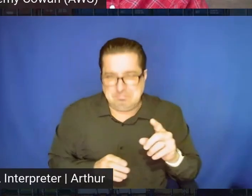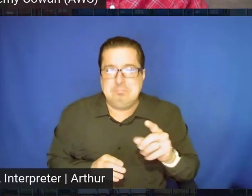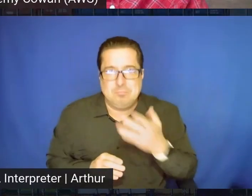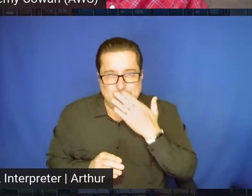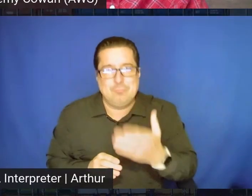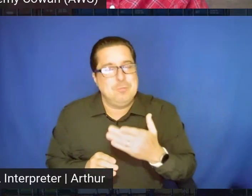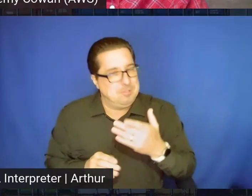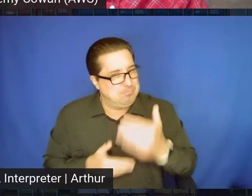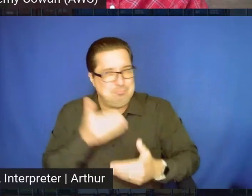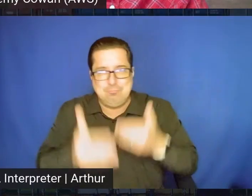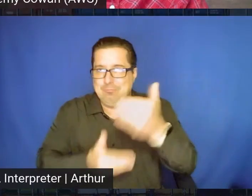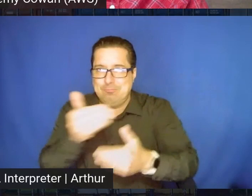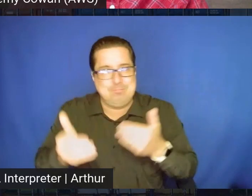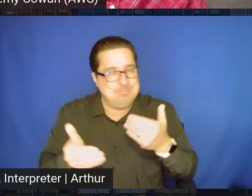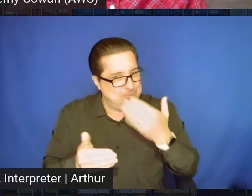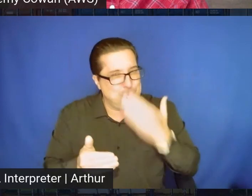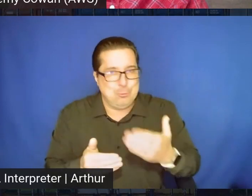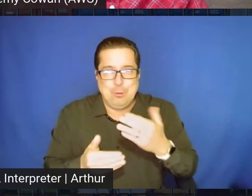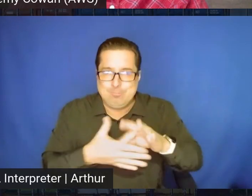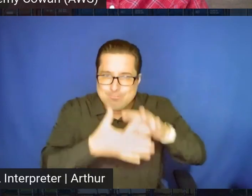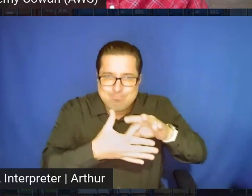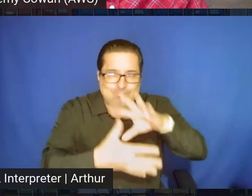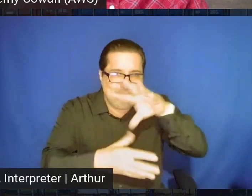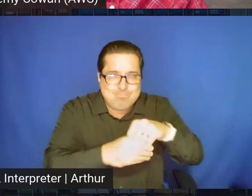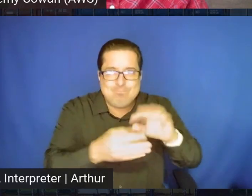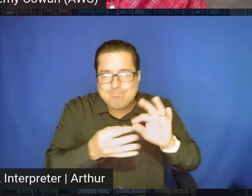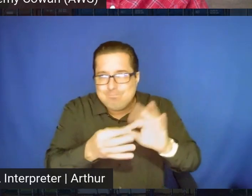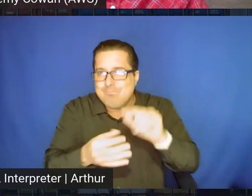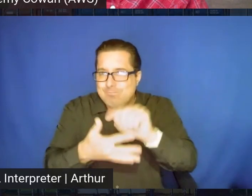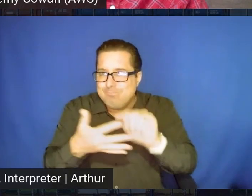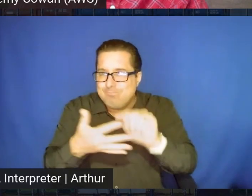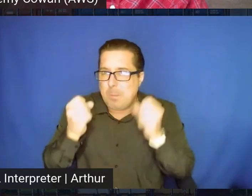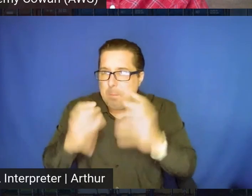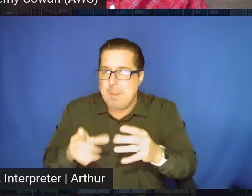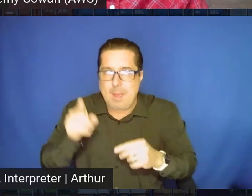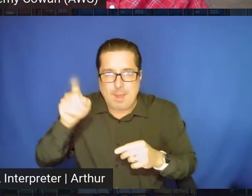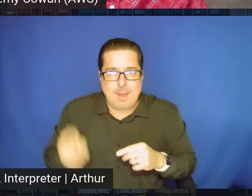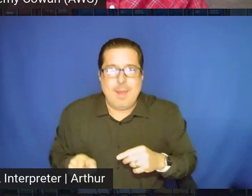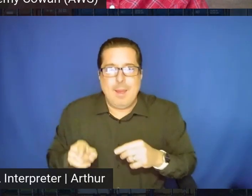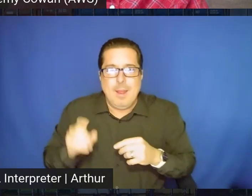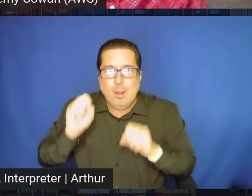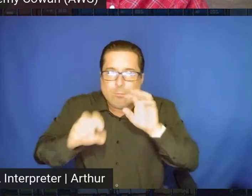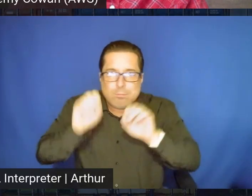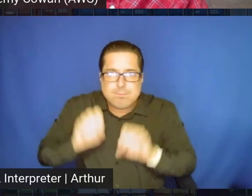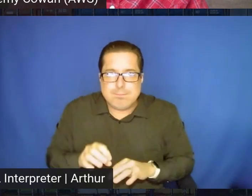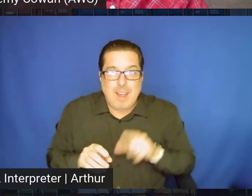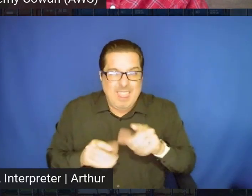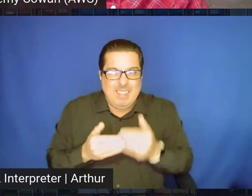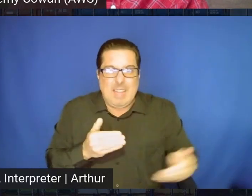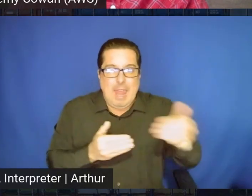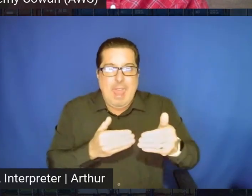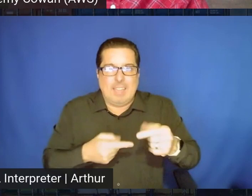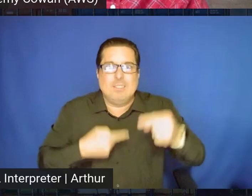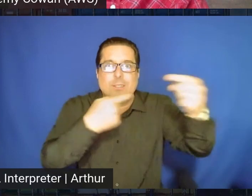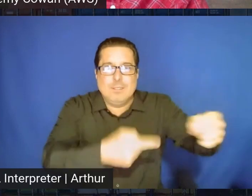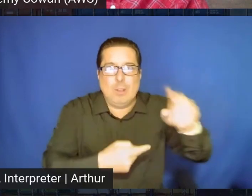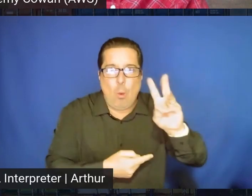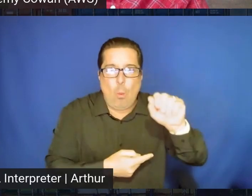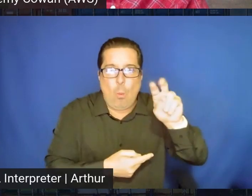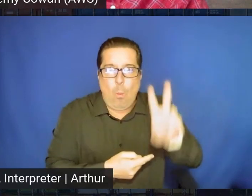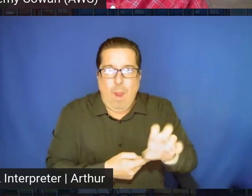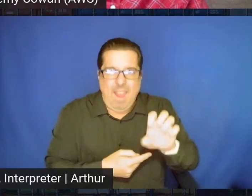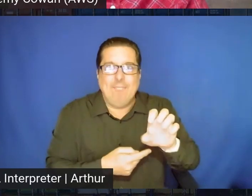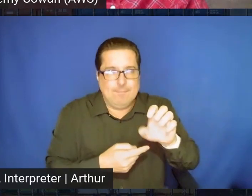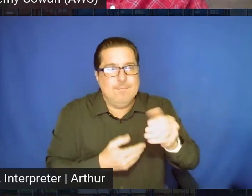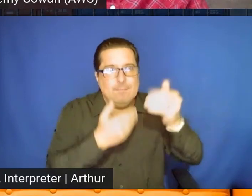mean, we already had some great comments and people looking into it. Like this is the next wave for a lot of people on reaching higher scales in Kubernetes.